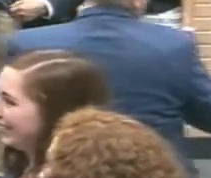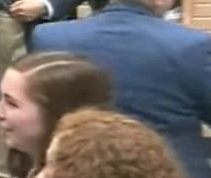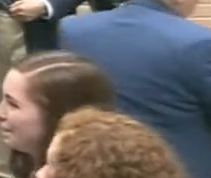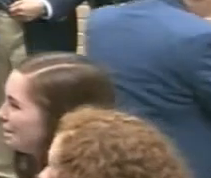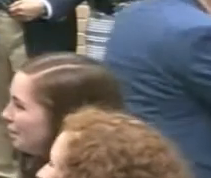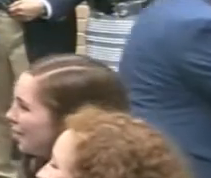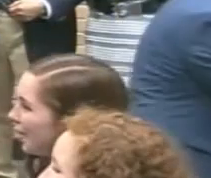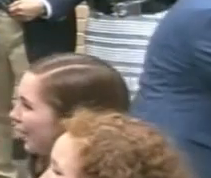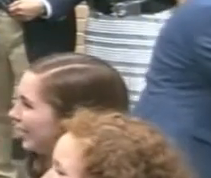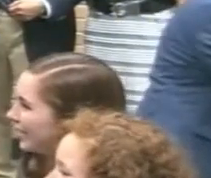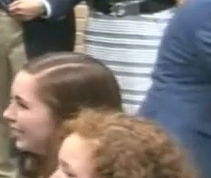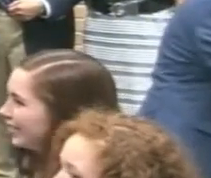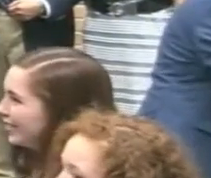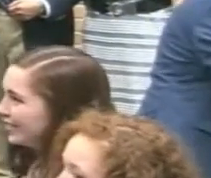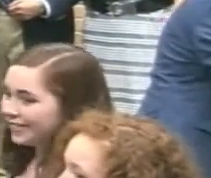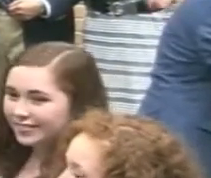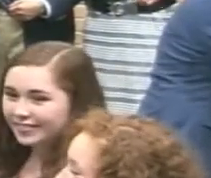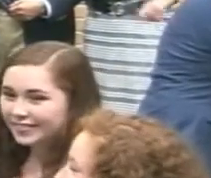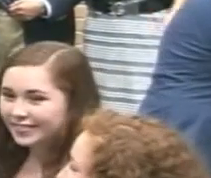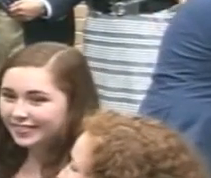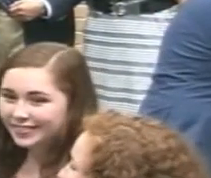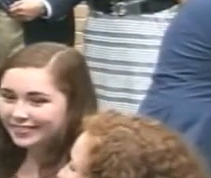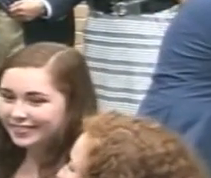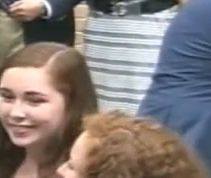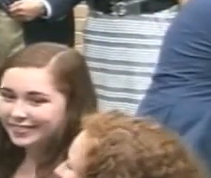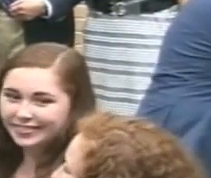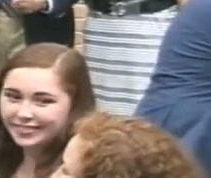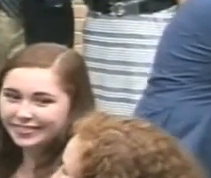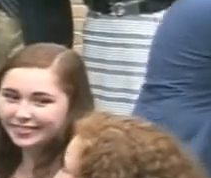Alright, I get one on this phone.